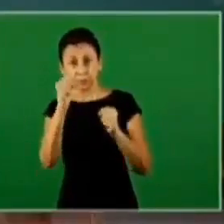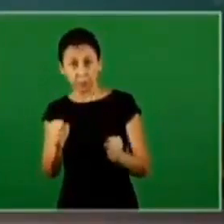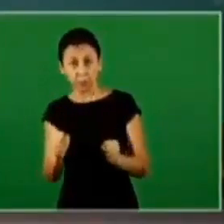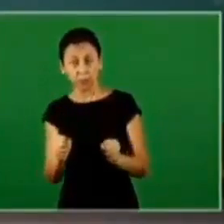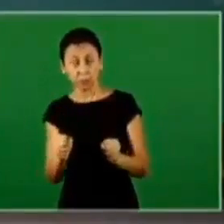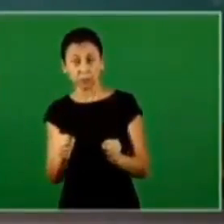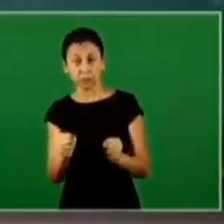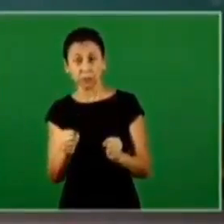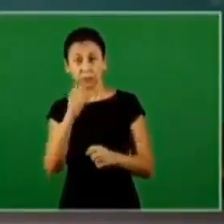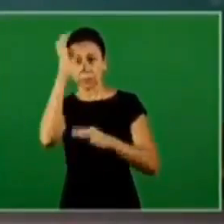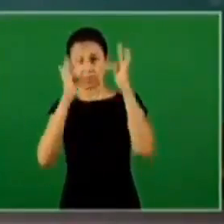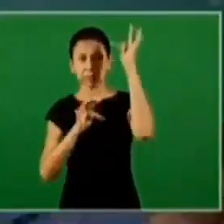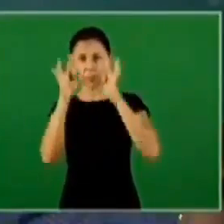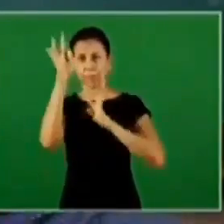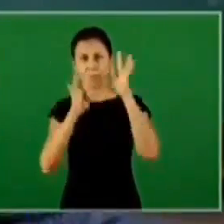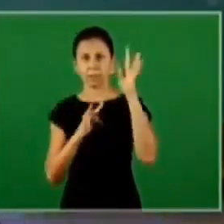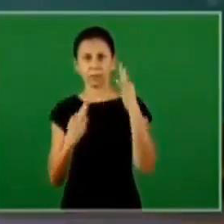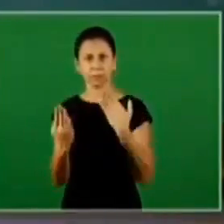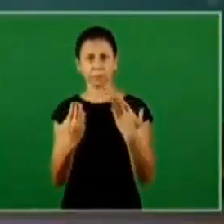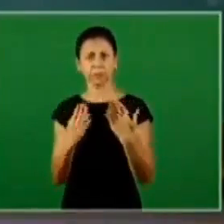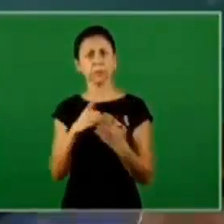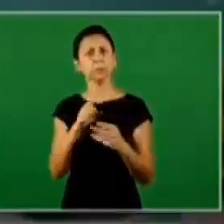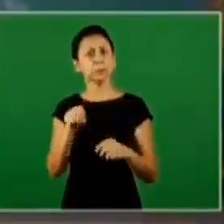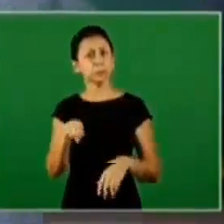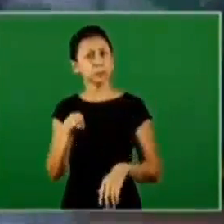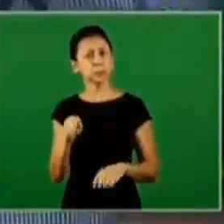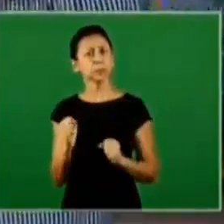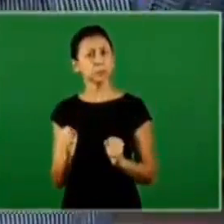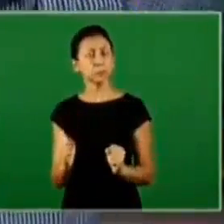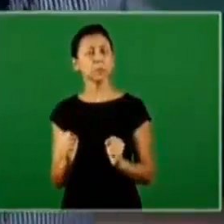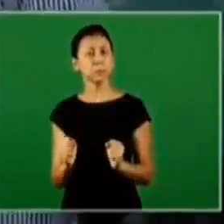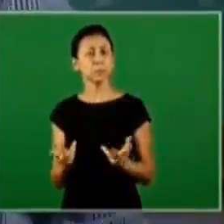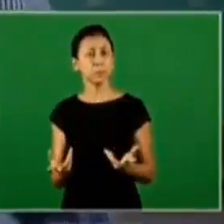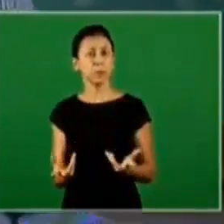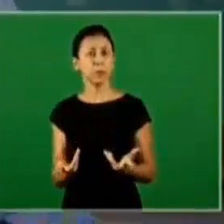or no? Yes or no? Yes.